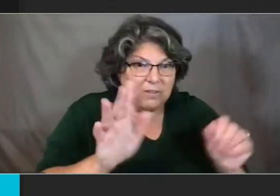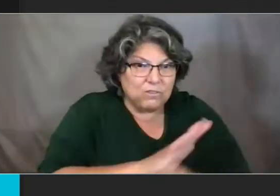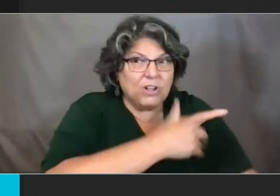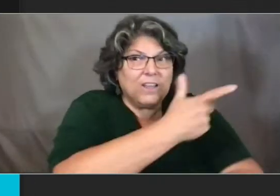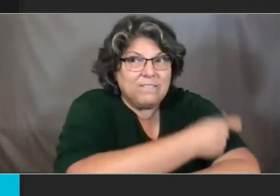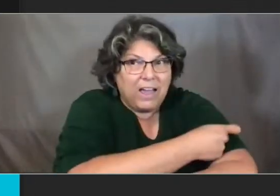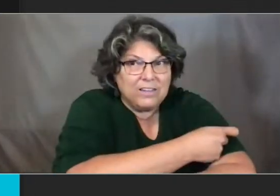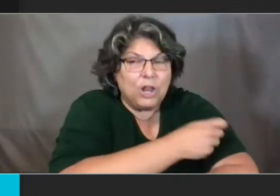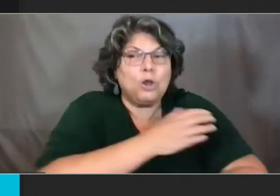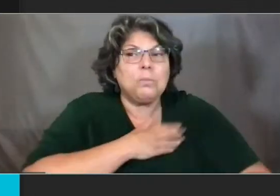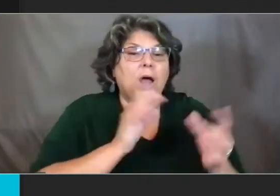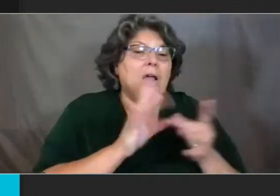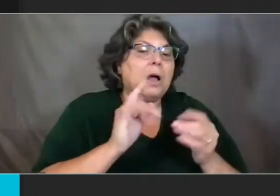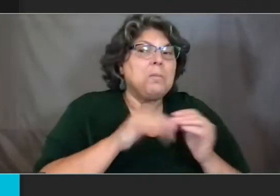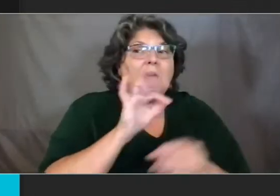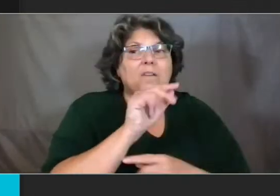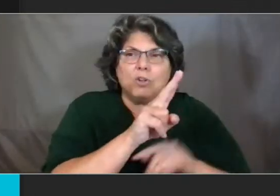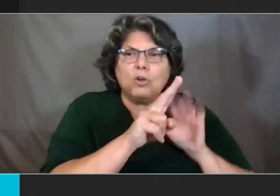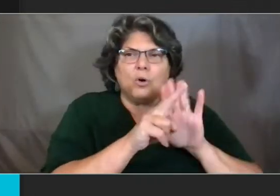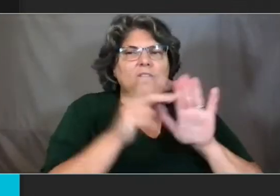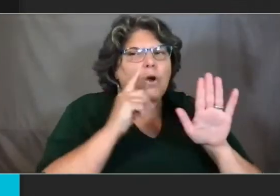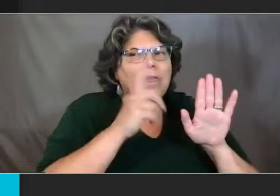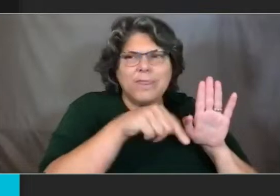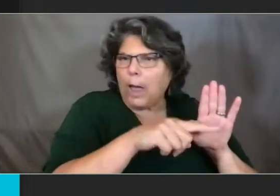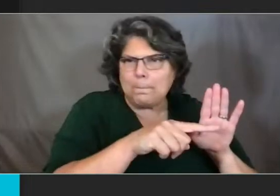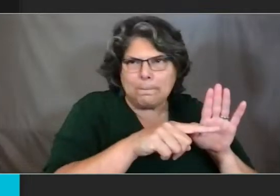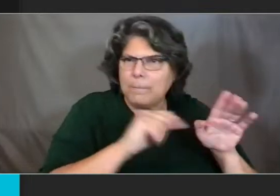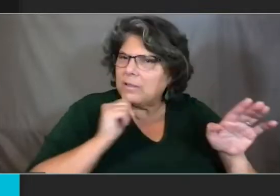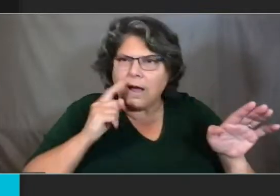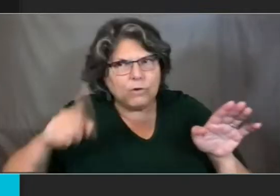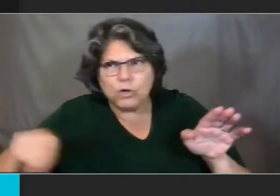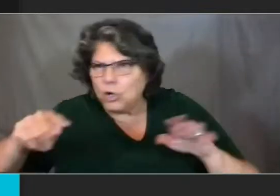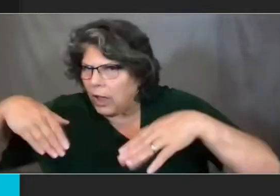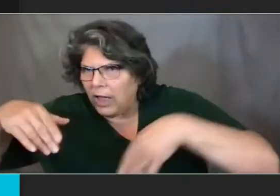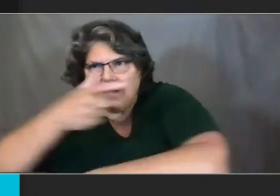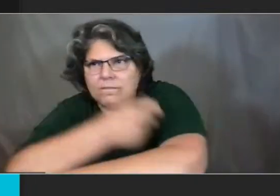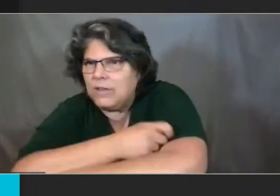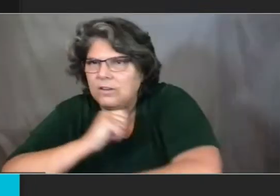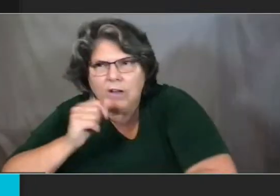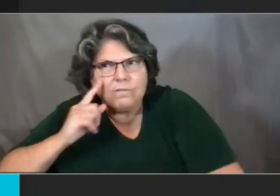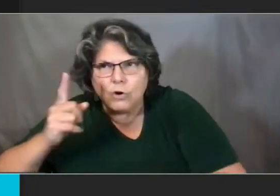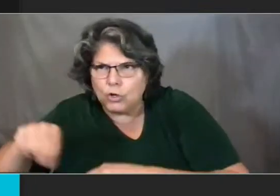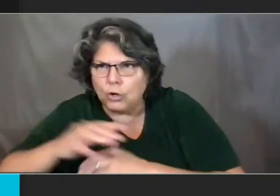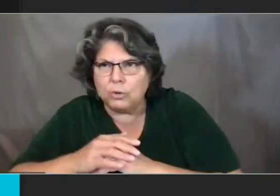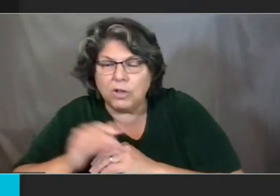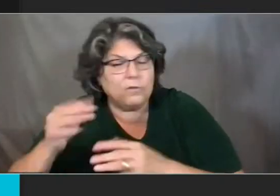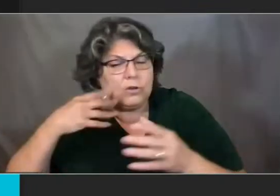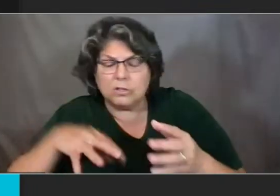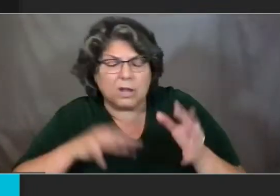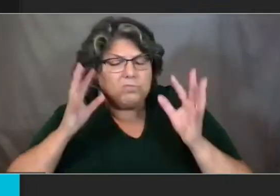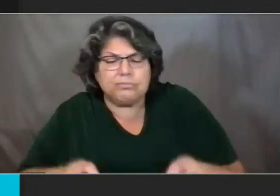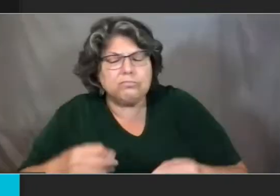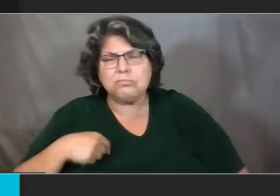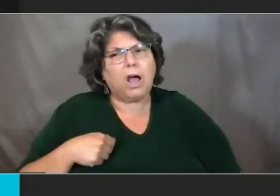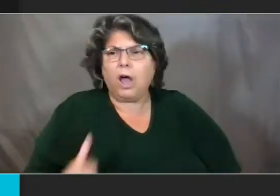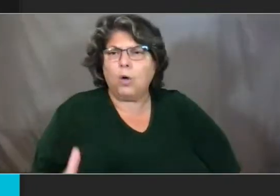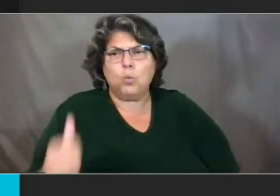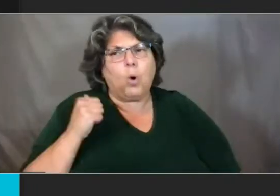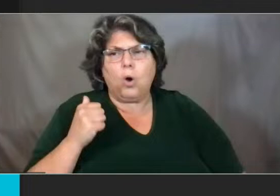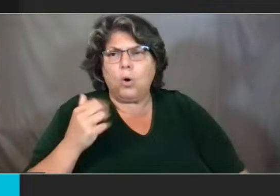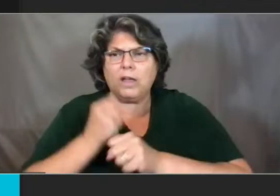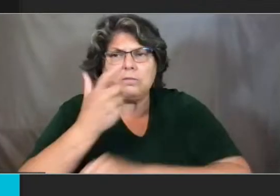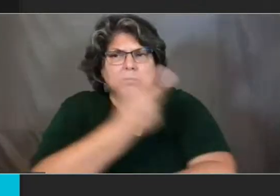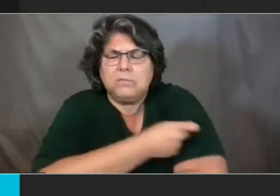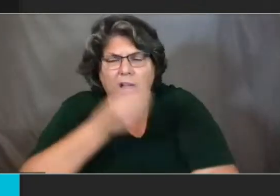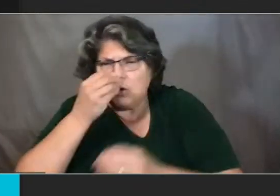vaccinated. If you're a person who doesn't want to get vaccinated, you've decided, I'm not going to do it. It doesn't matter. I don't care how much Dr. Dewan